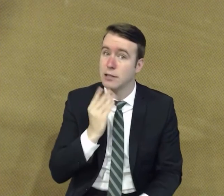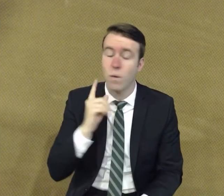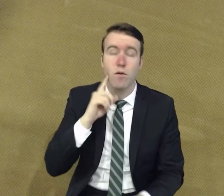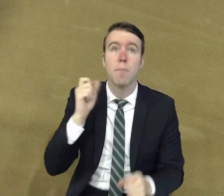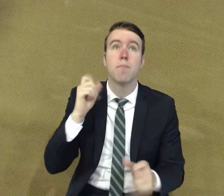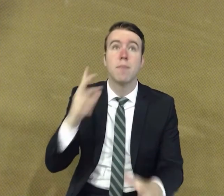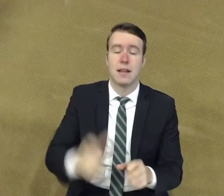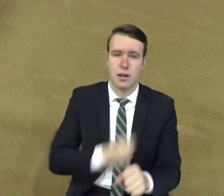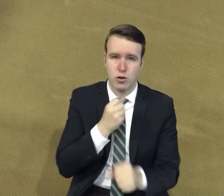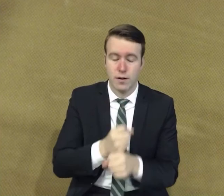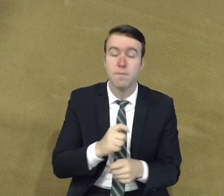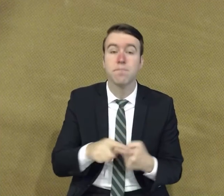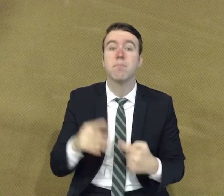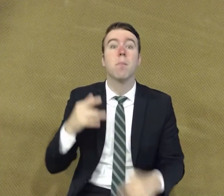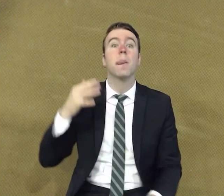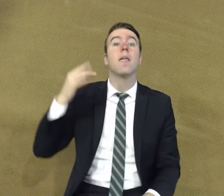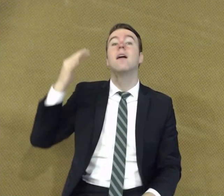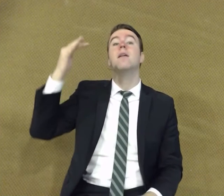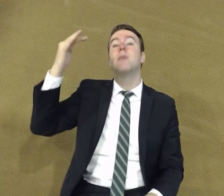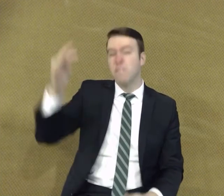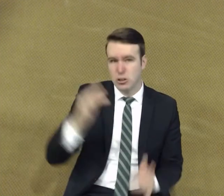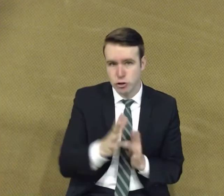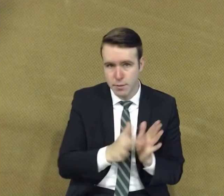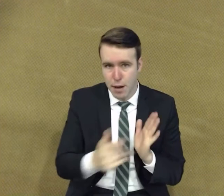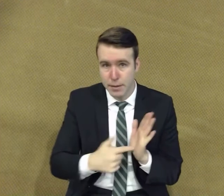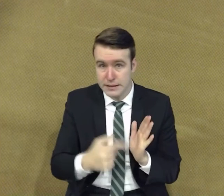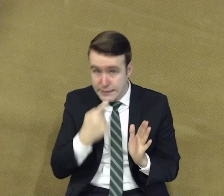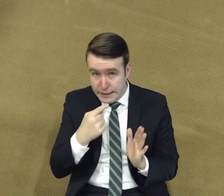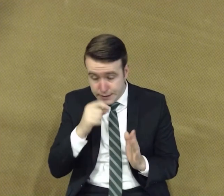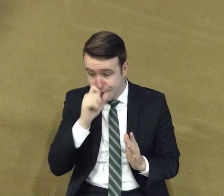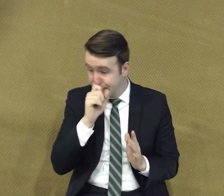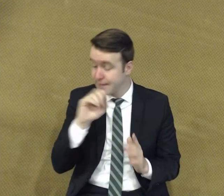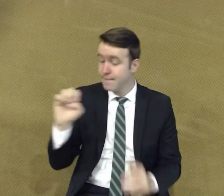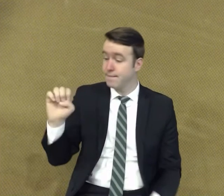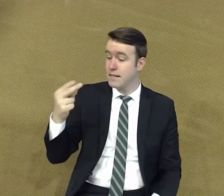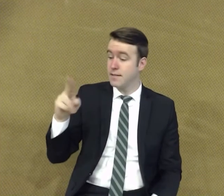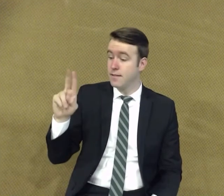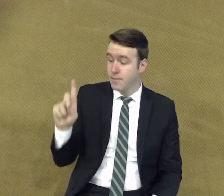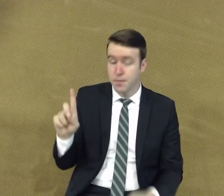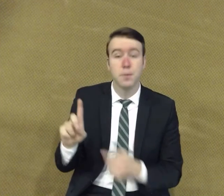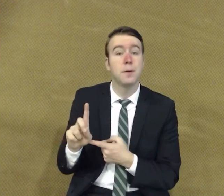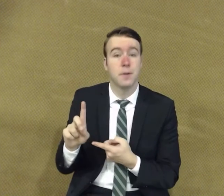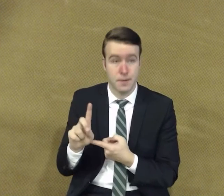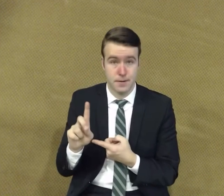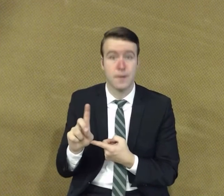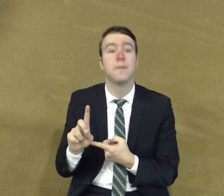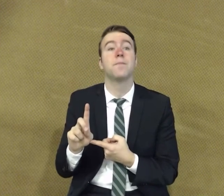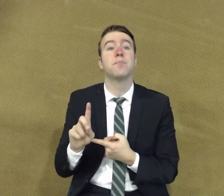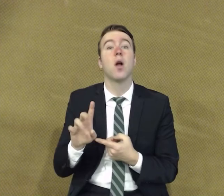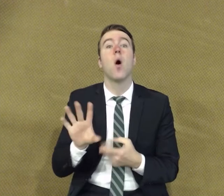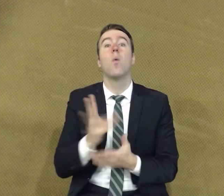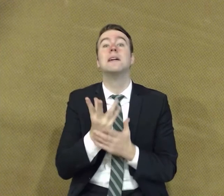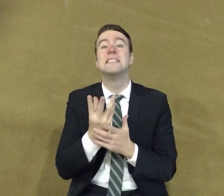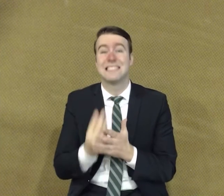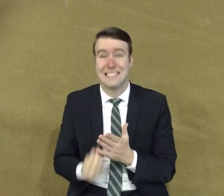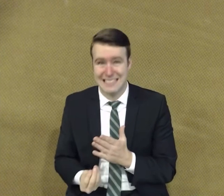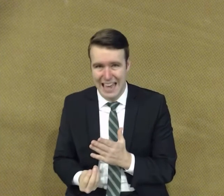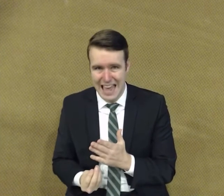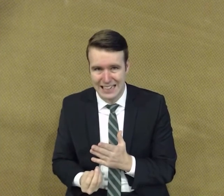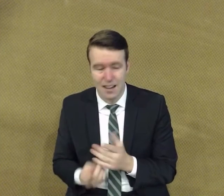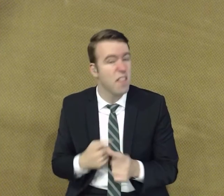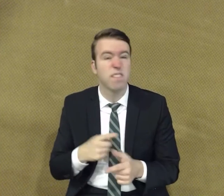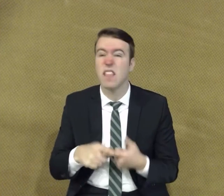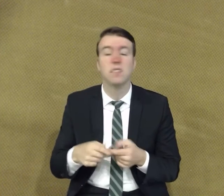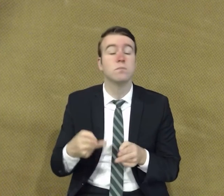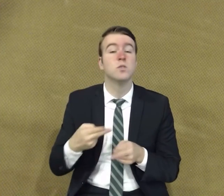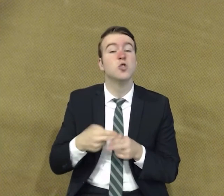many years. But eventually, the Bible says when Ehud was dead, then it